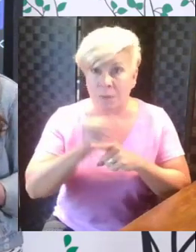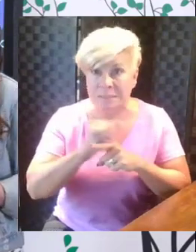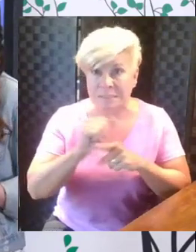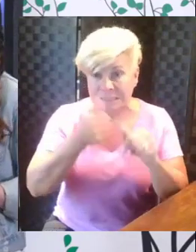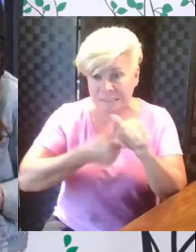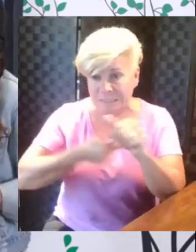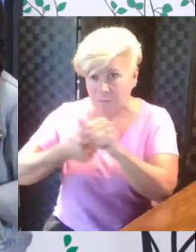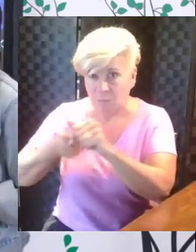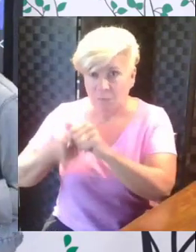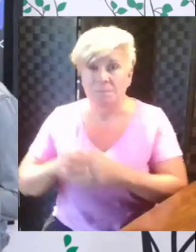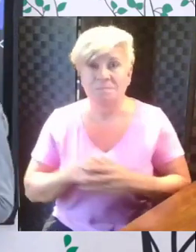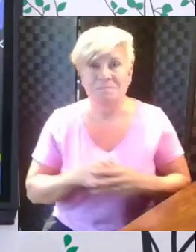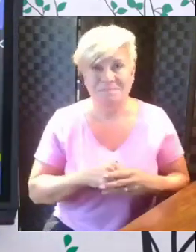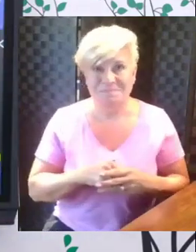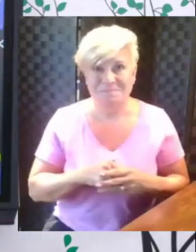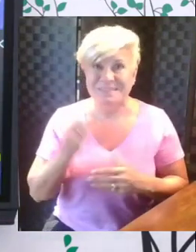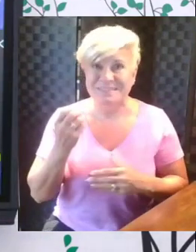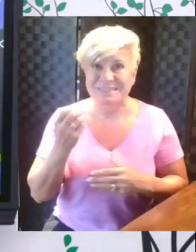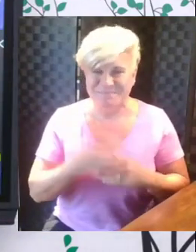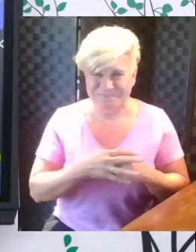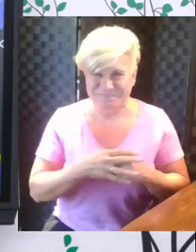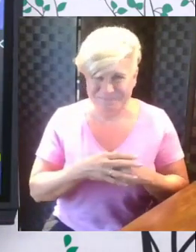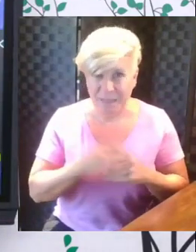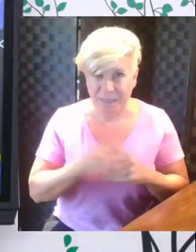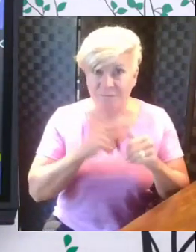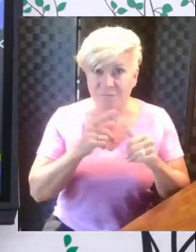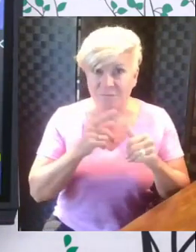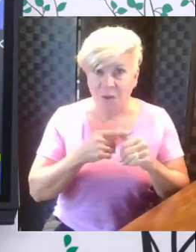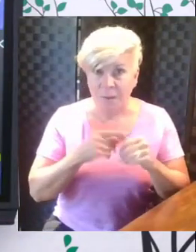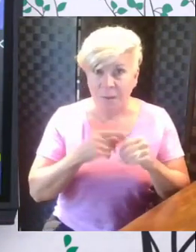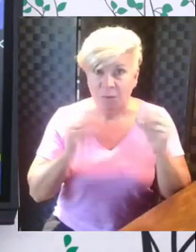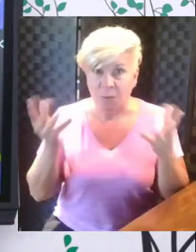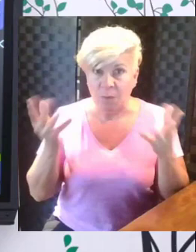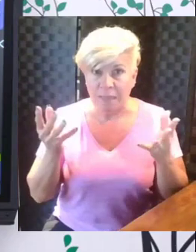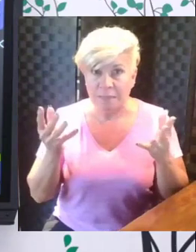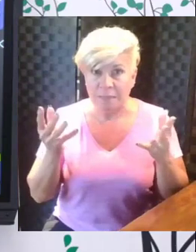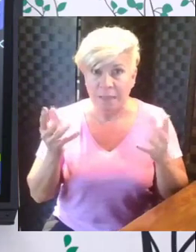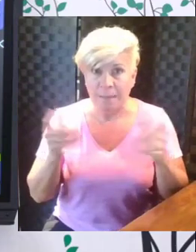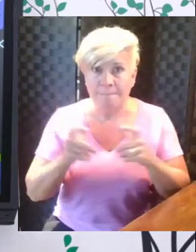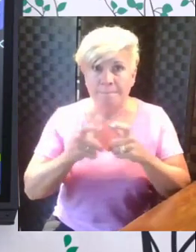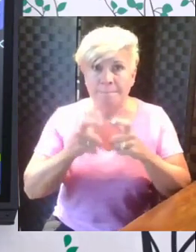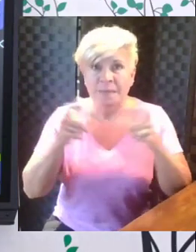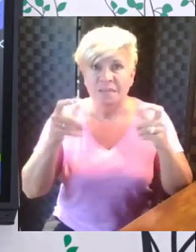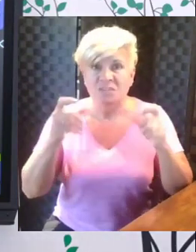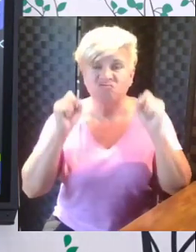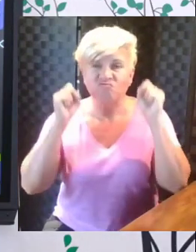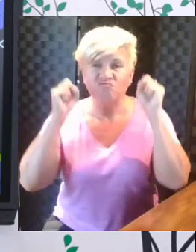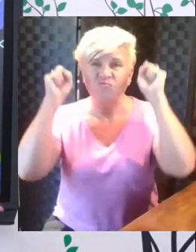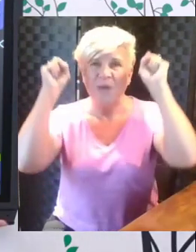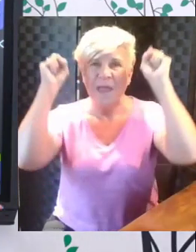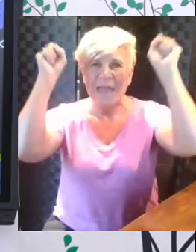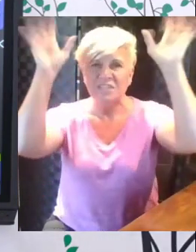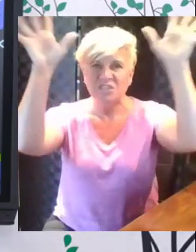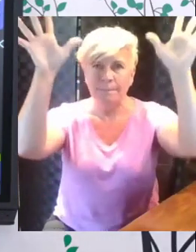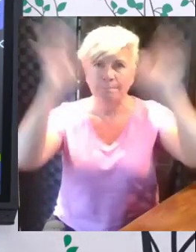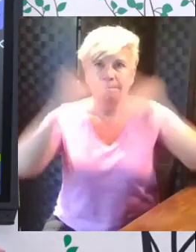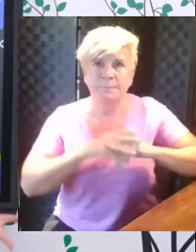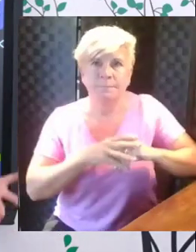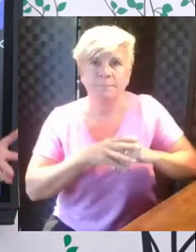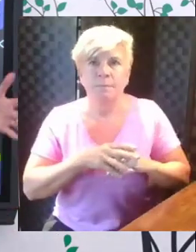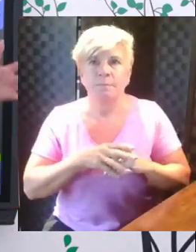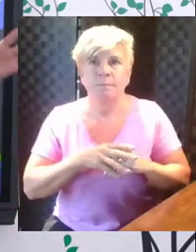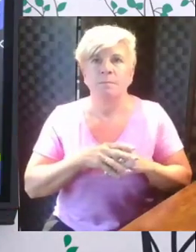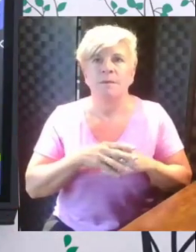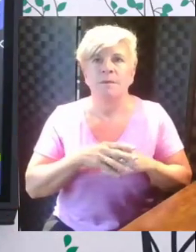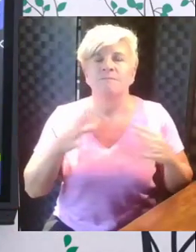each one. So our first move that we're going to do today is just a big stretch up. And that's one of